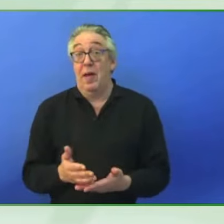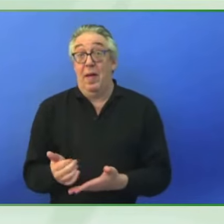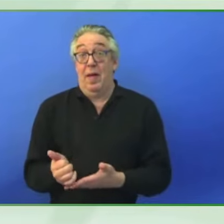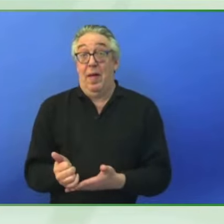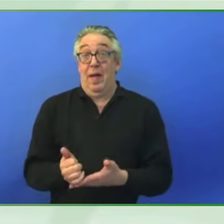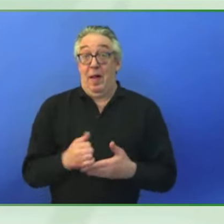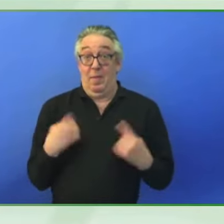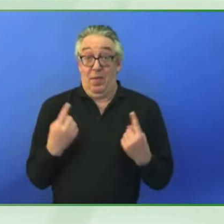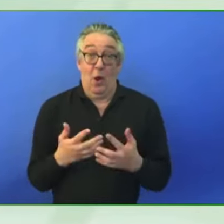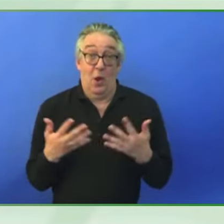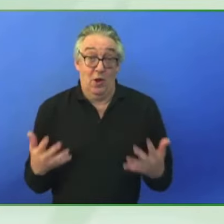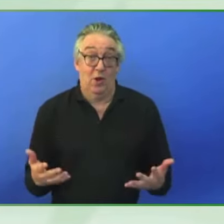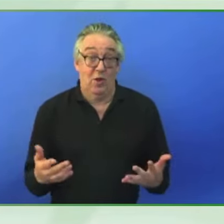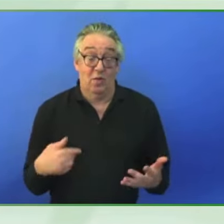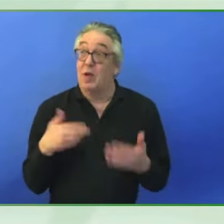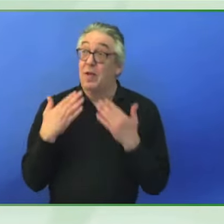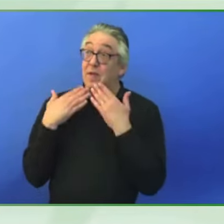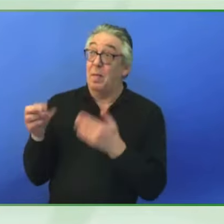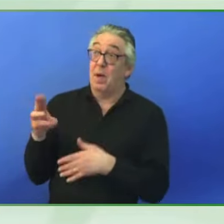partnership.